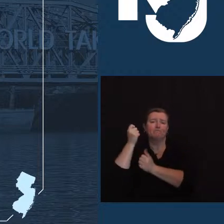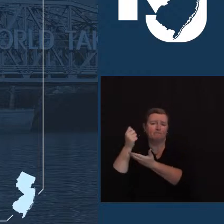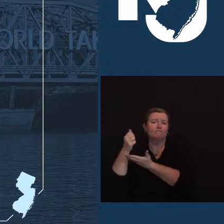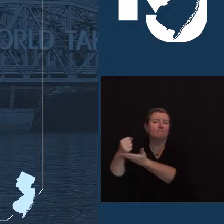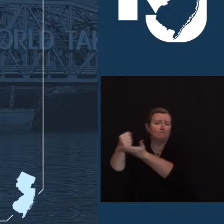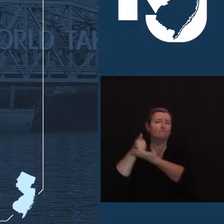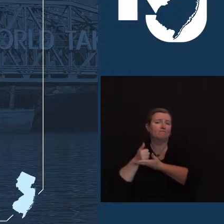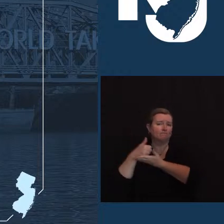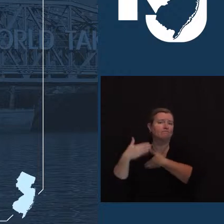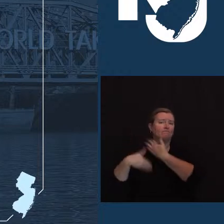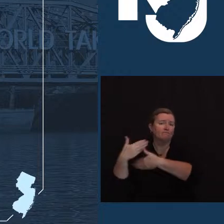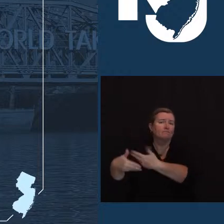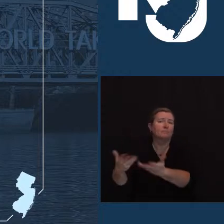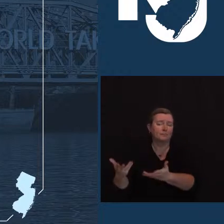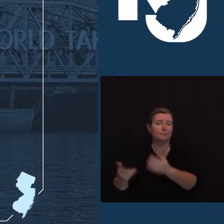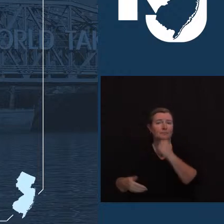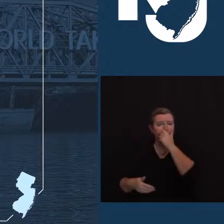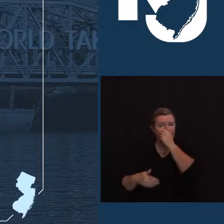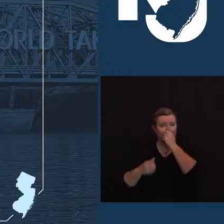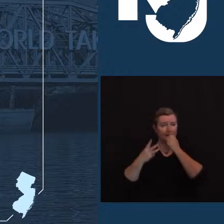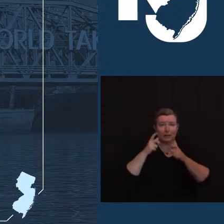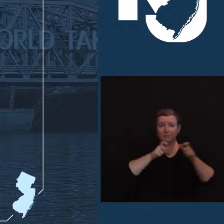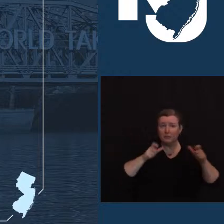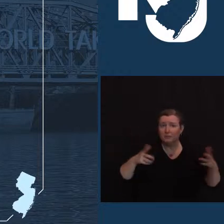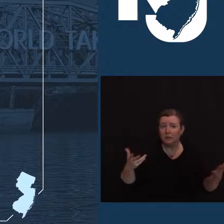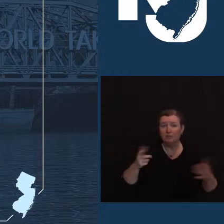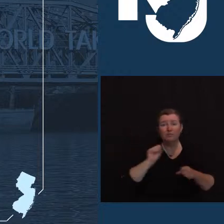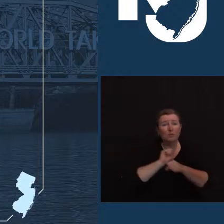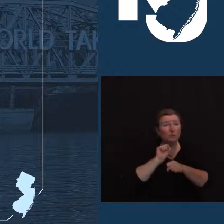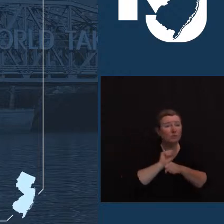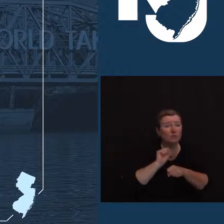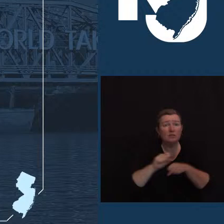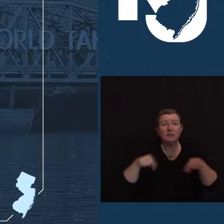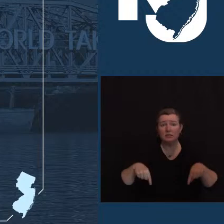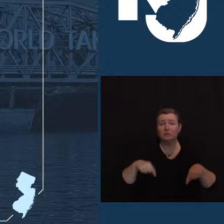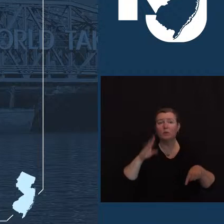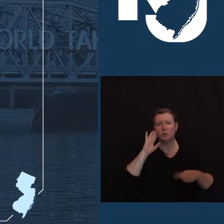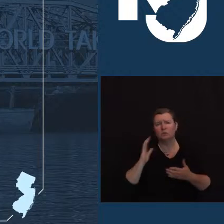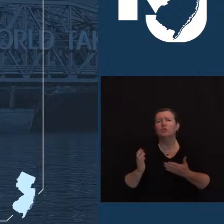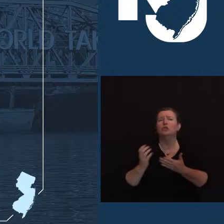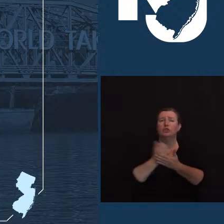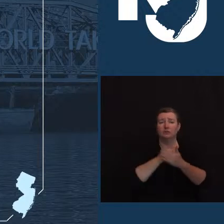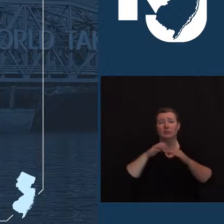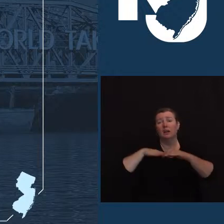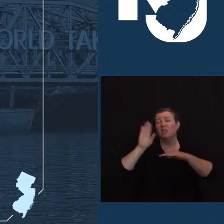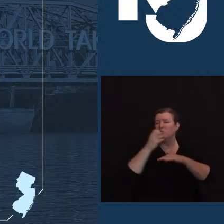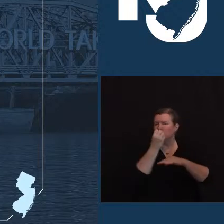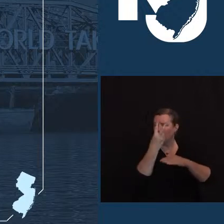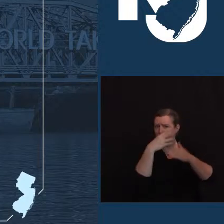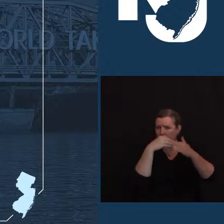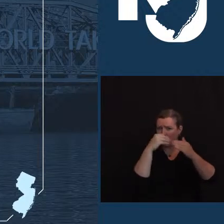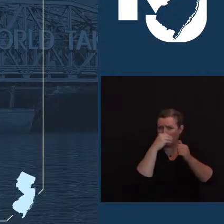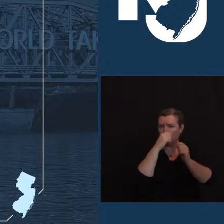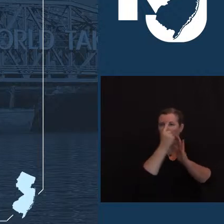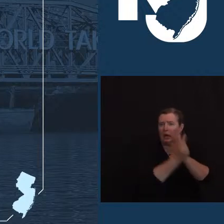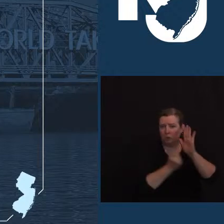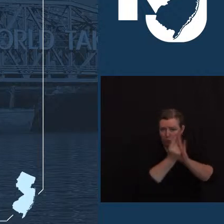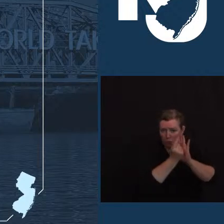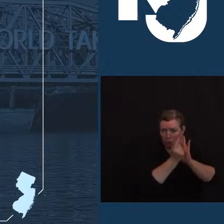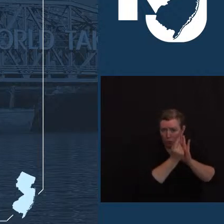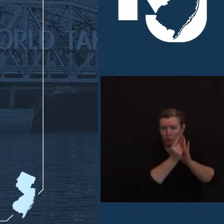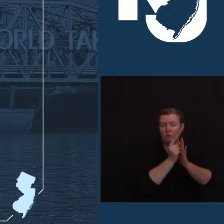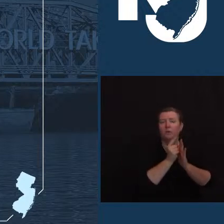workforce are guaranteed a wage of at least $12 an hour. That, by the way, increases to $13 an hour in just 4